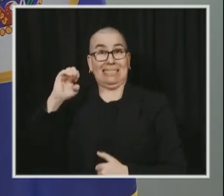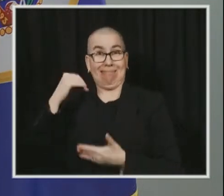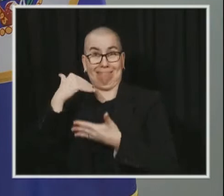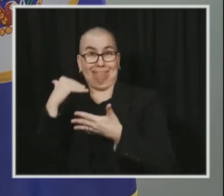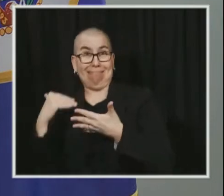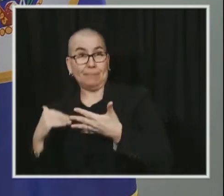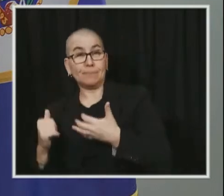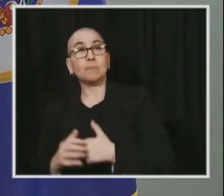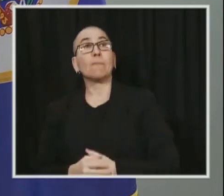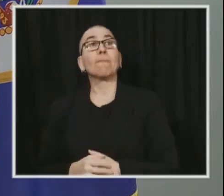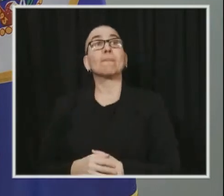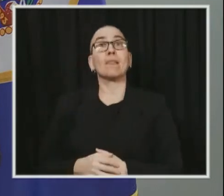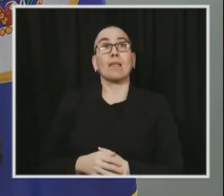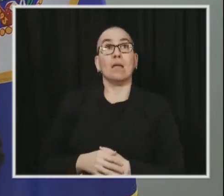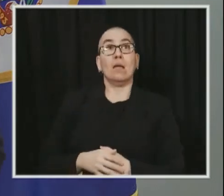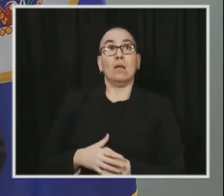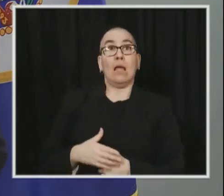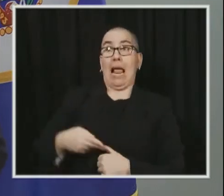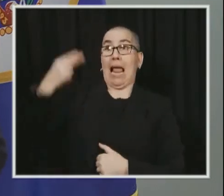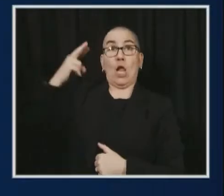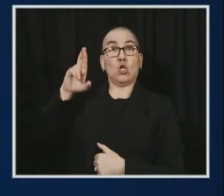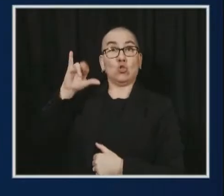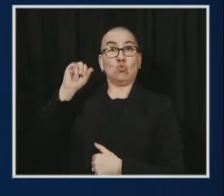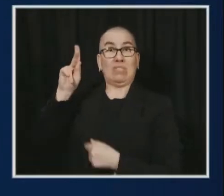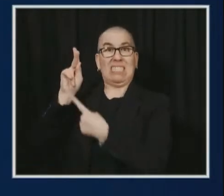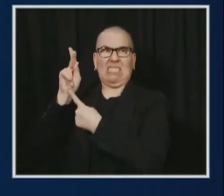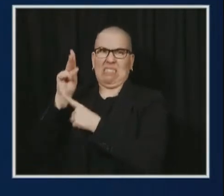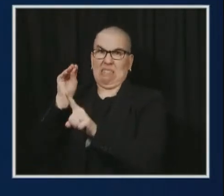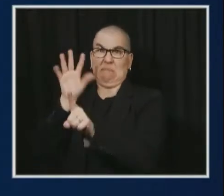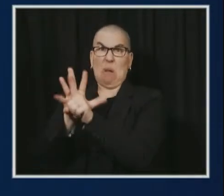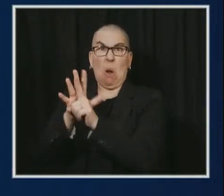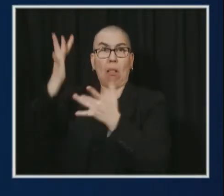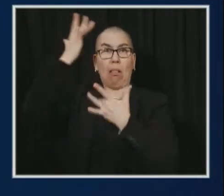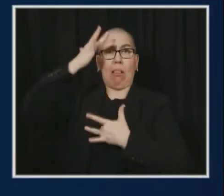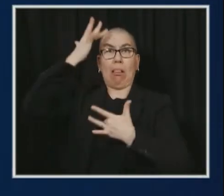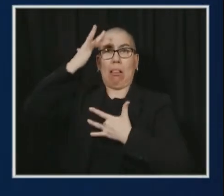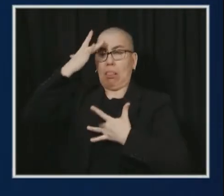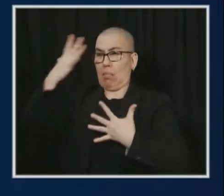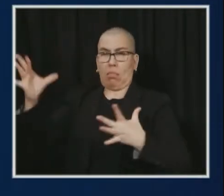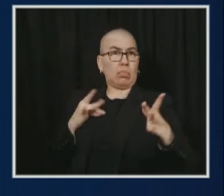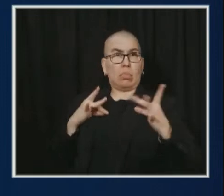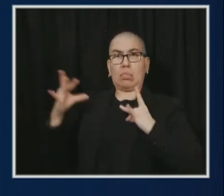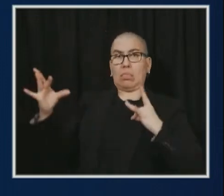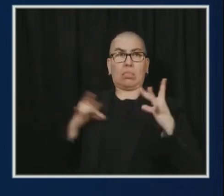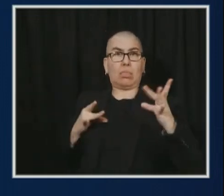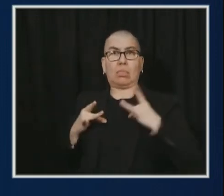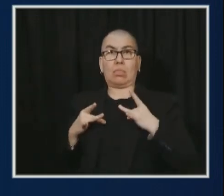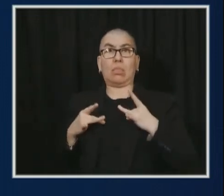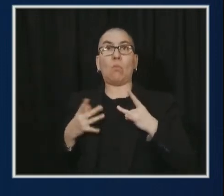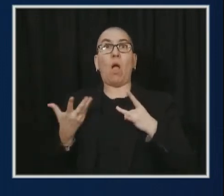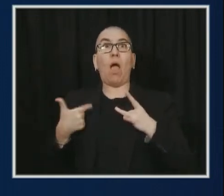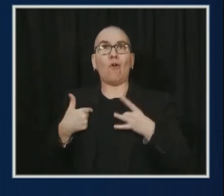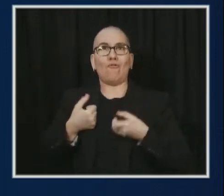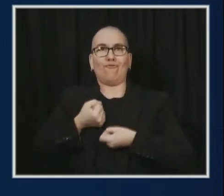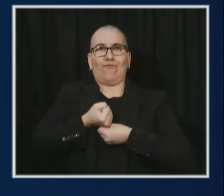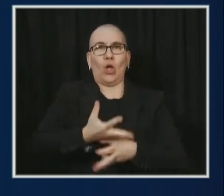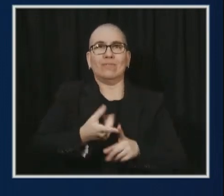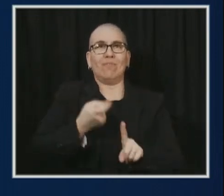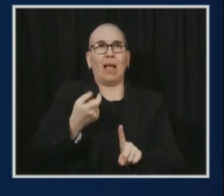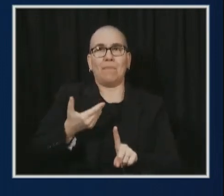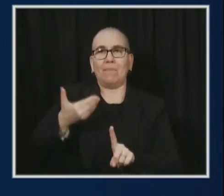and severity of illness. This path is based on evidence and on guidance from the federal